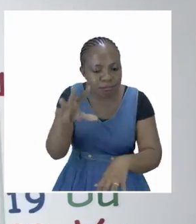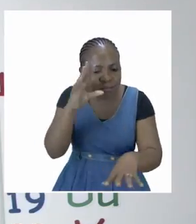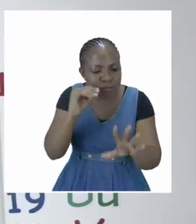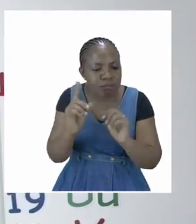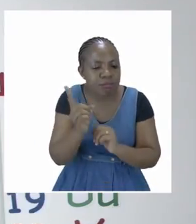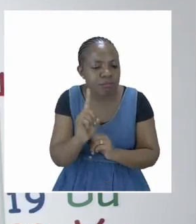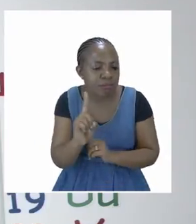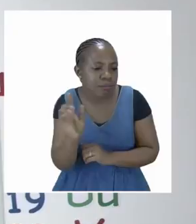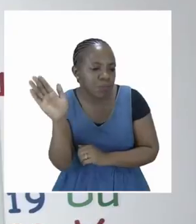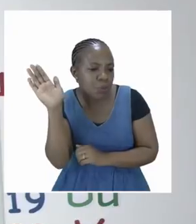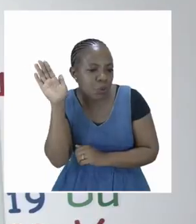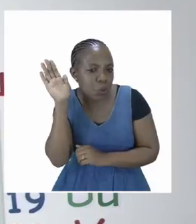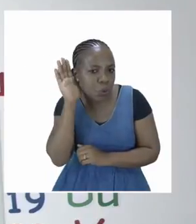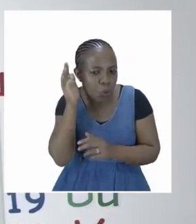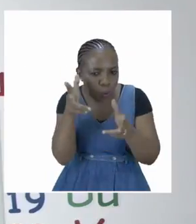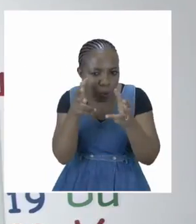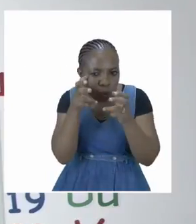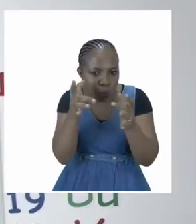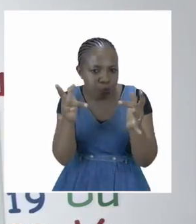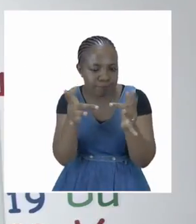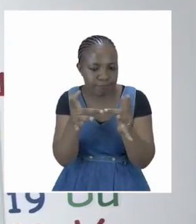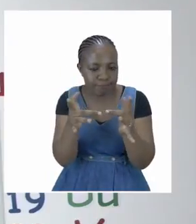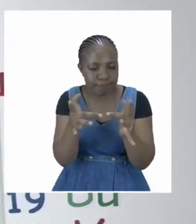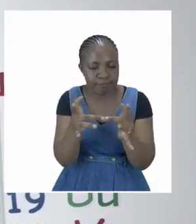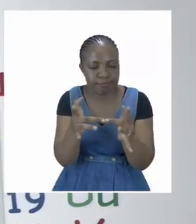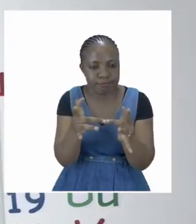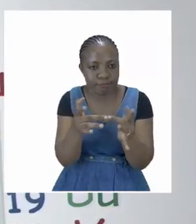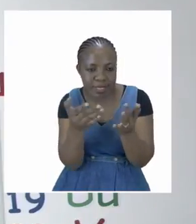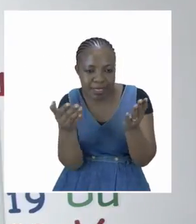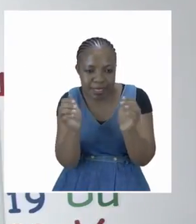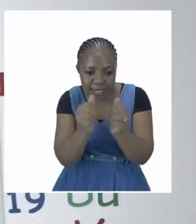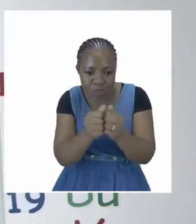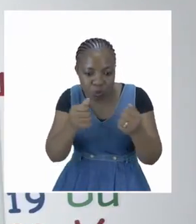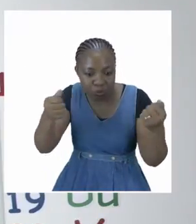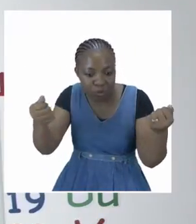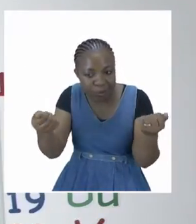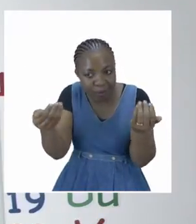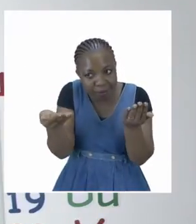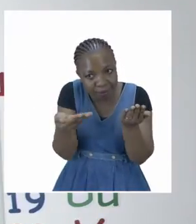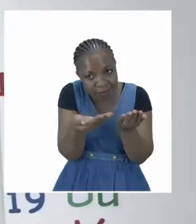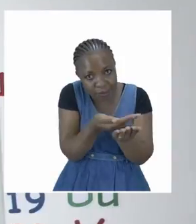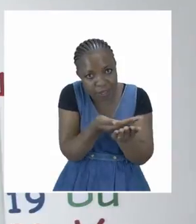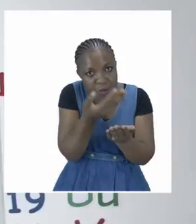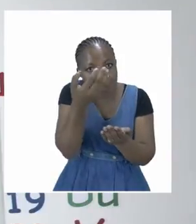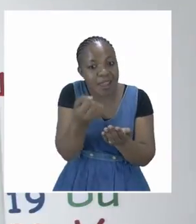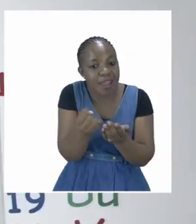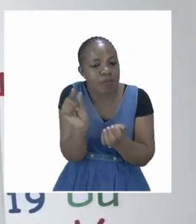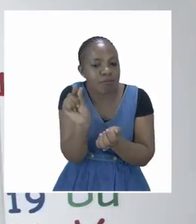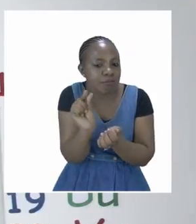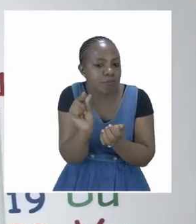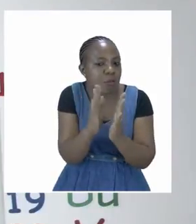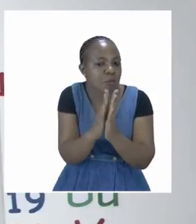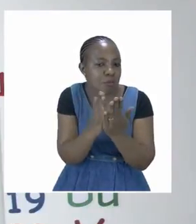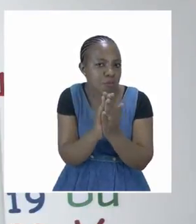or watching online. Inside the newspapers, there is an insert of the lesson